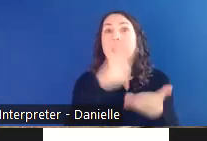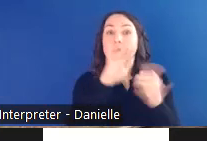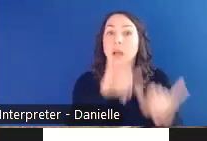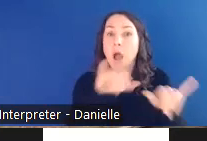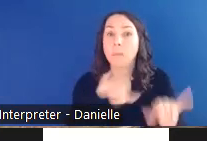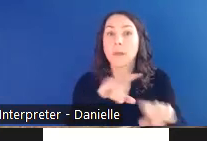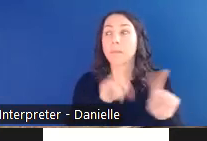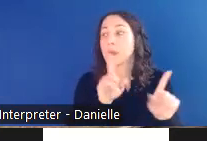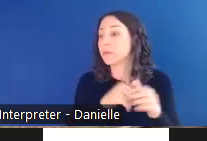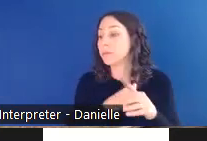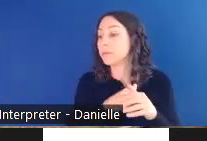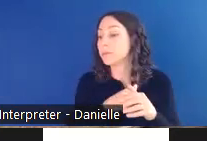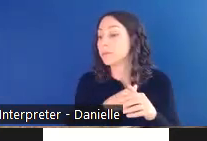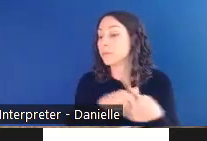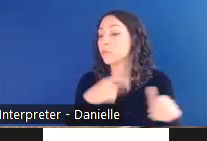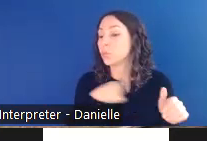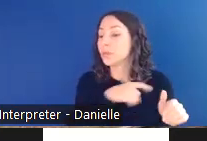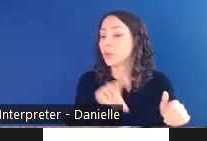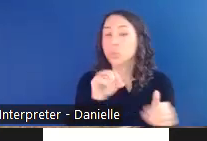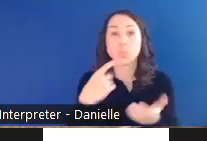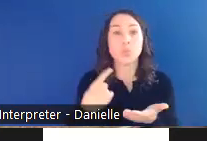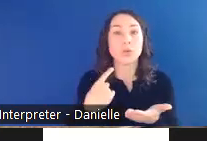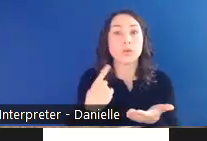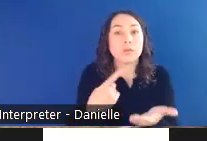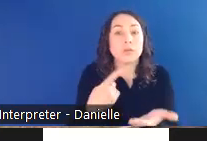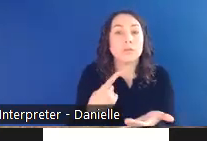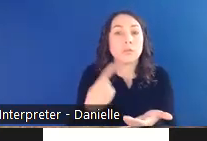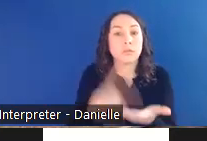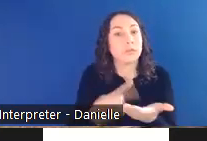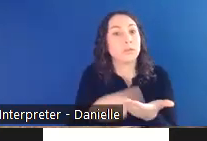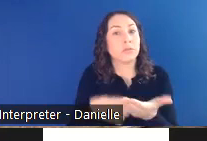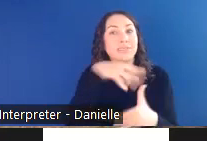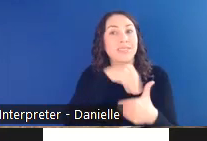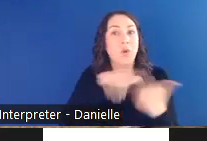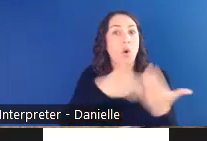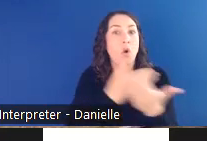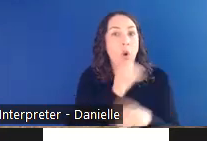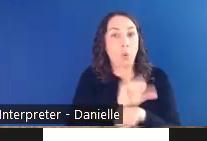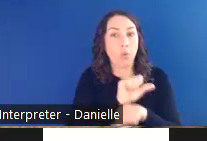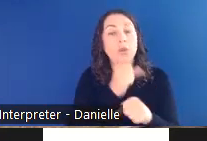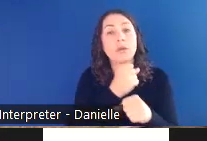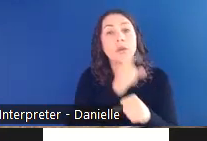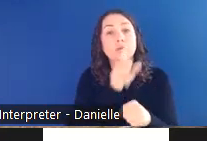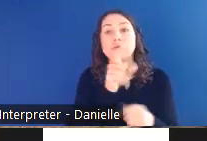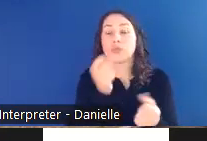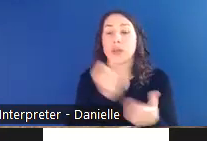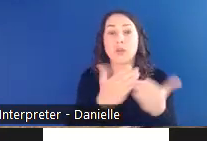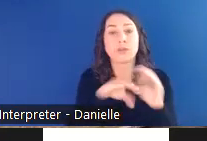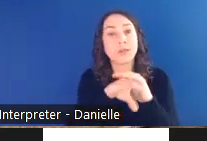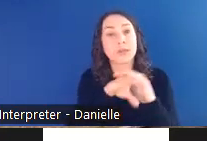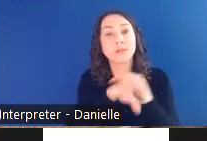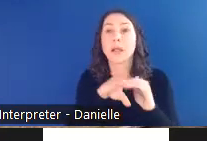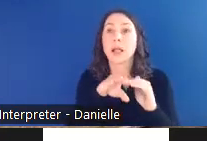much so looking at that across the breadth of our work. So making sure that things are accessible in terms of